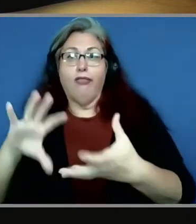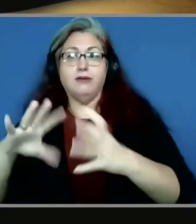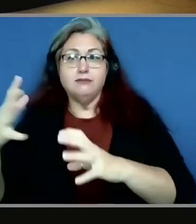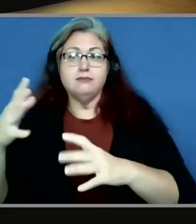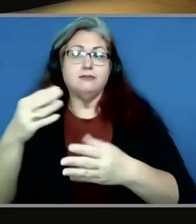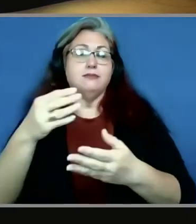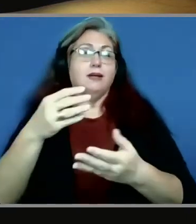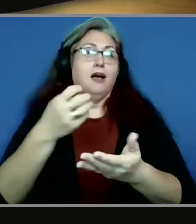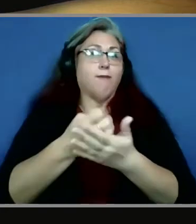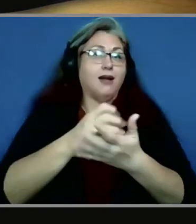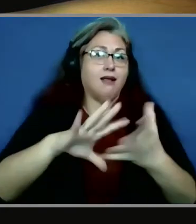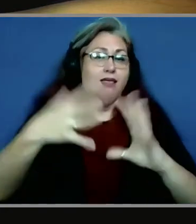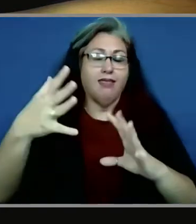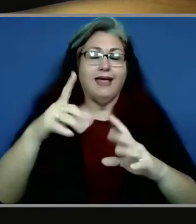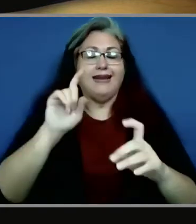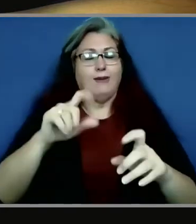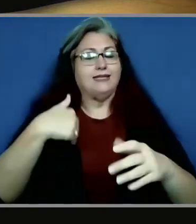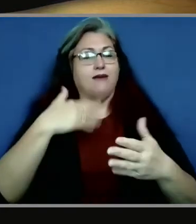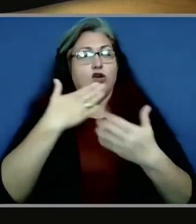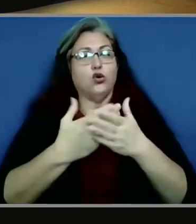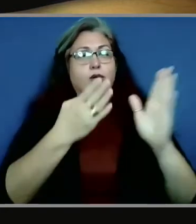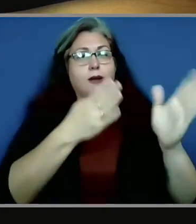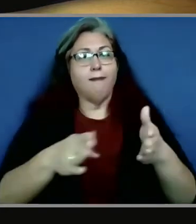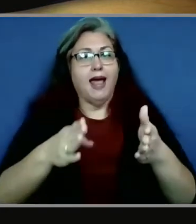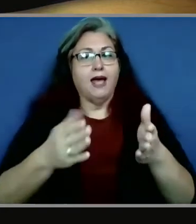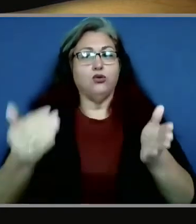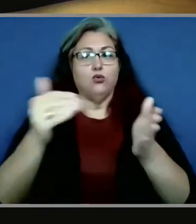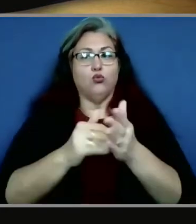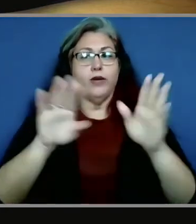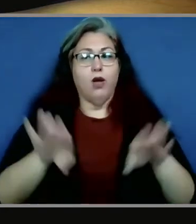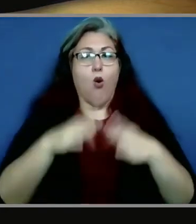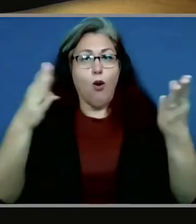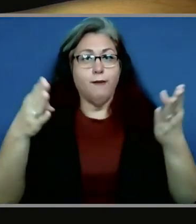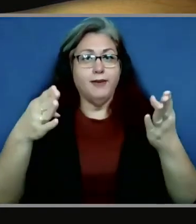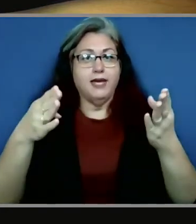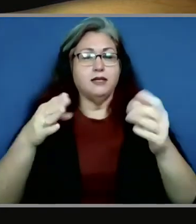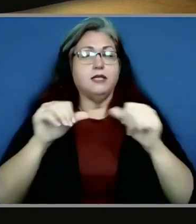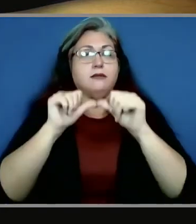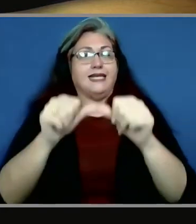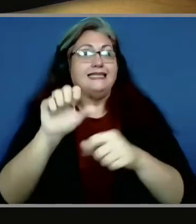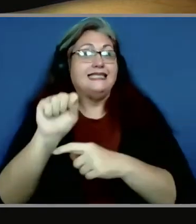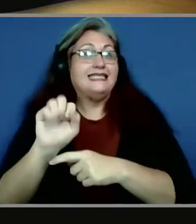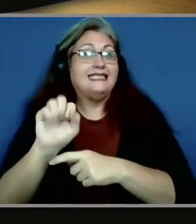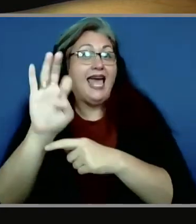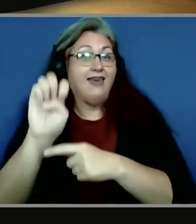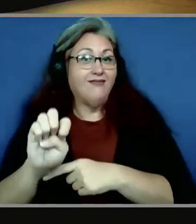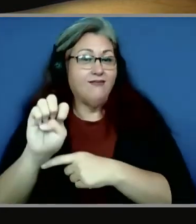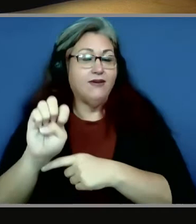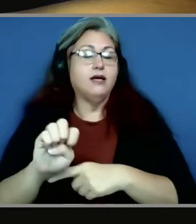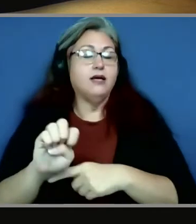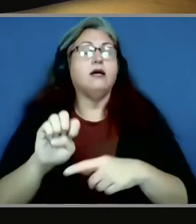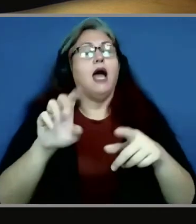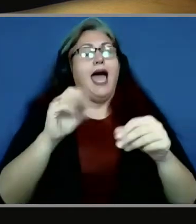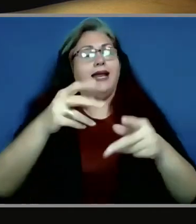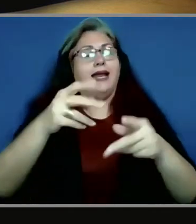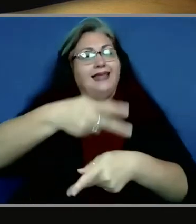is a plan to reopen safely and to really take care of the health, safety,